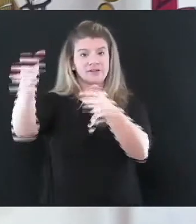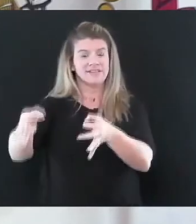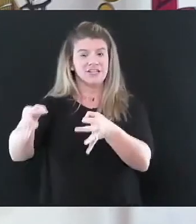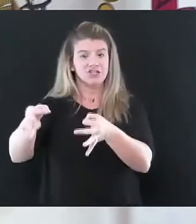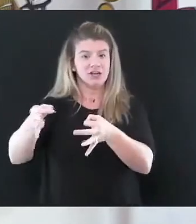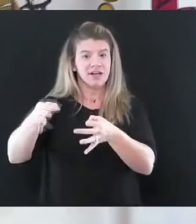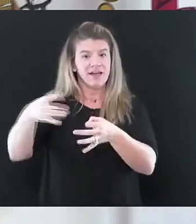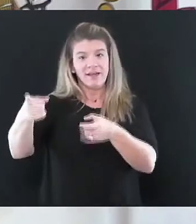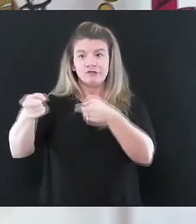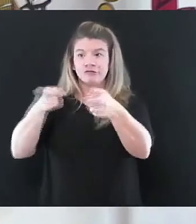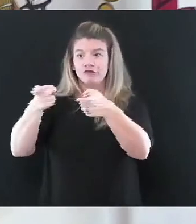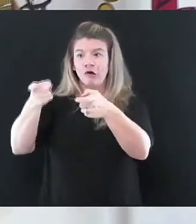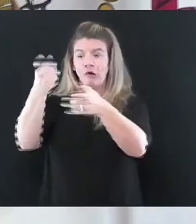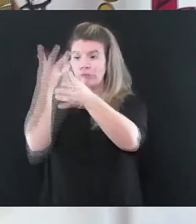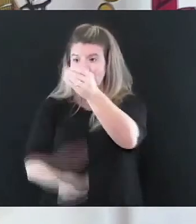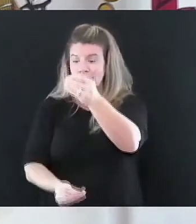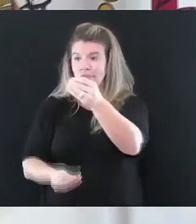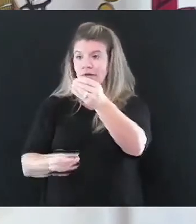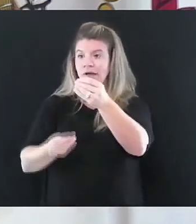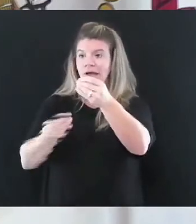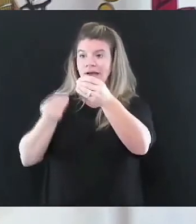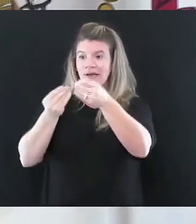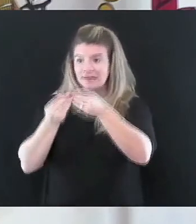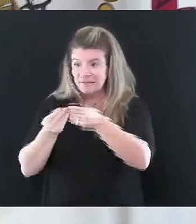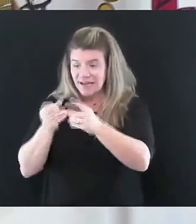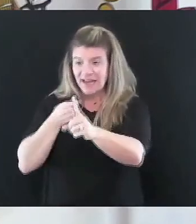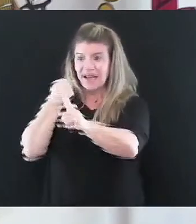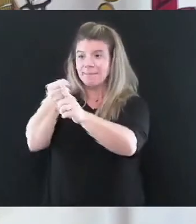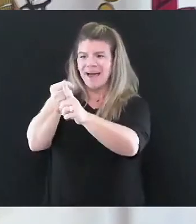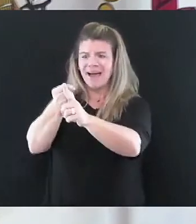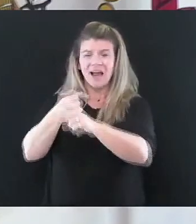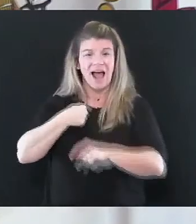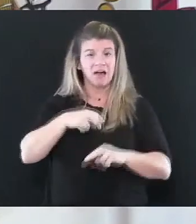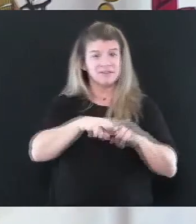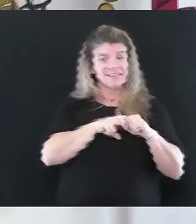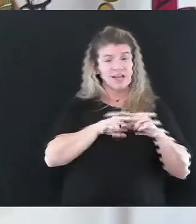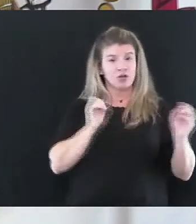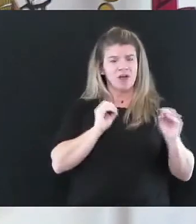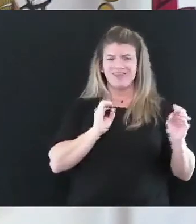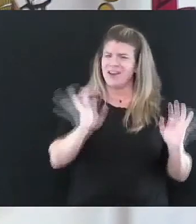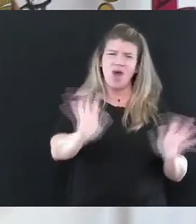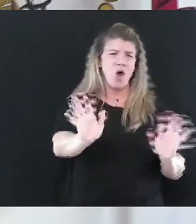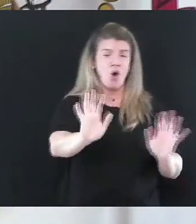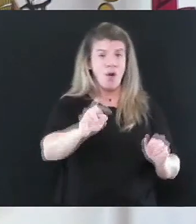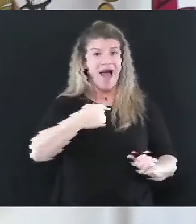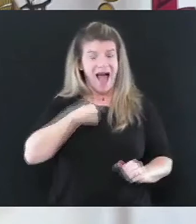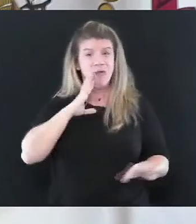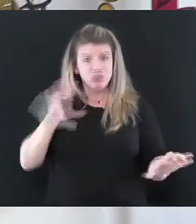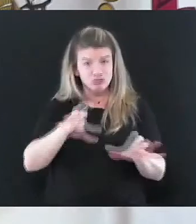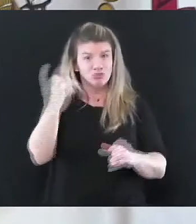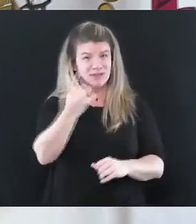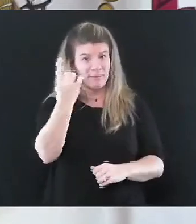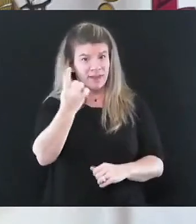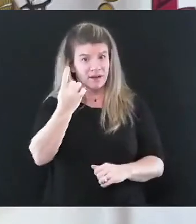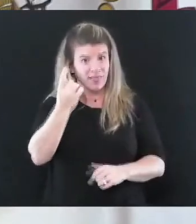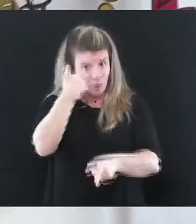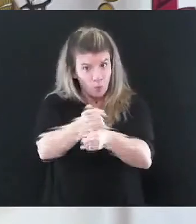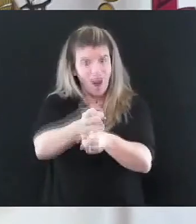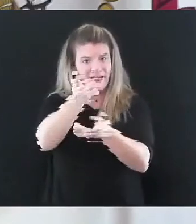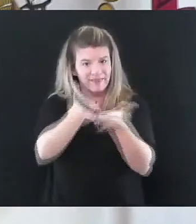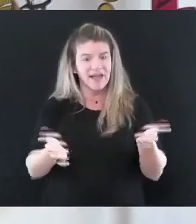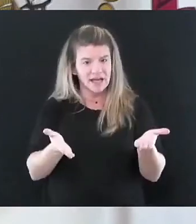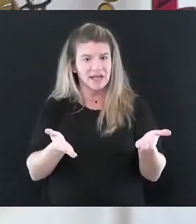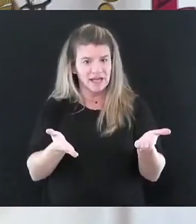out of control? Or are you going to do something about it? Well, I'm going to do something about it. I'm going to try to do the right thing. I